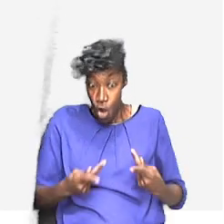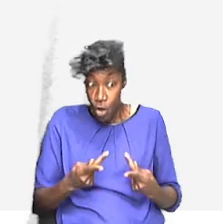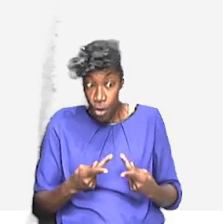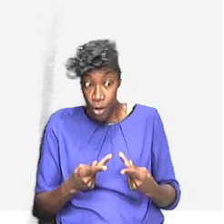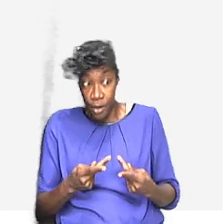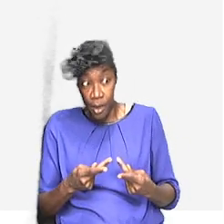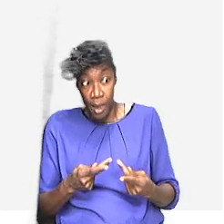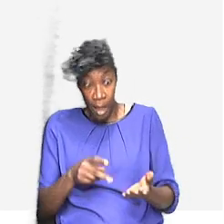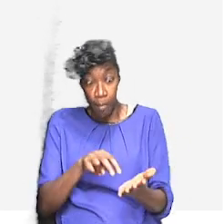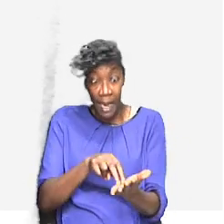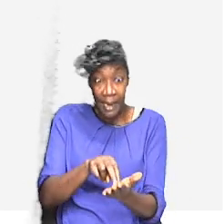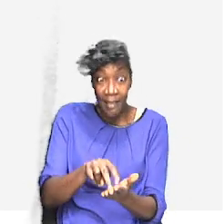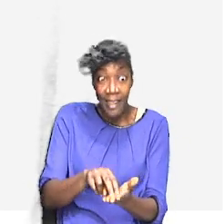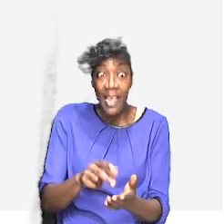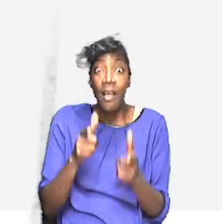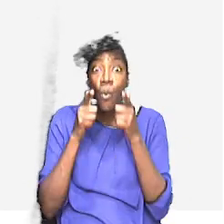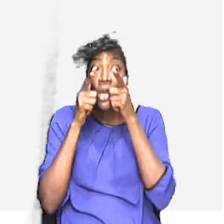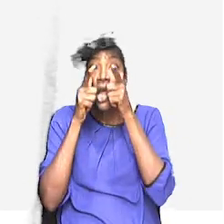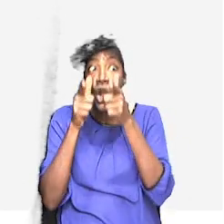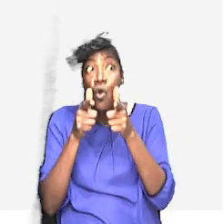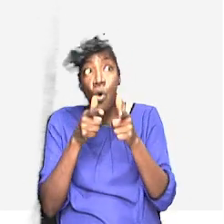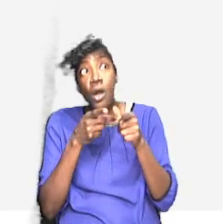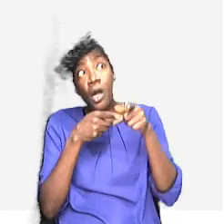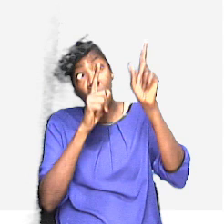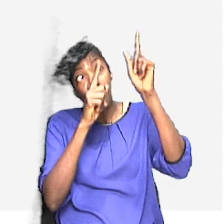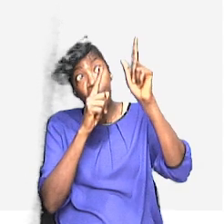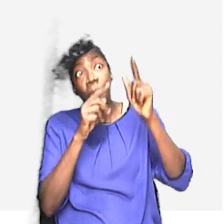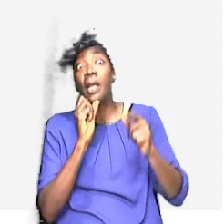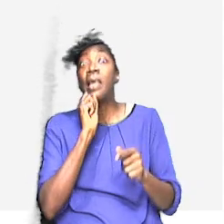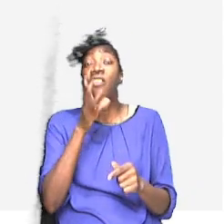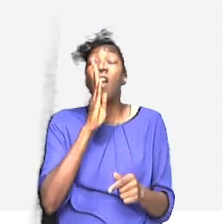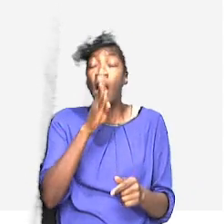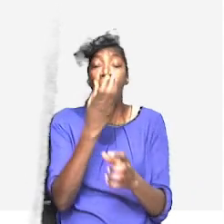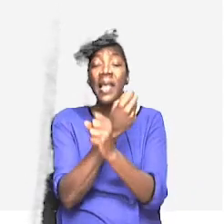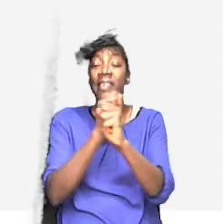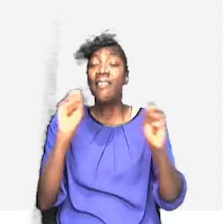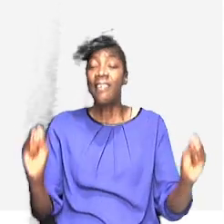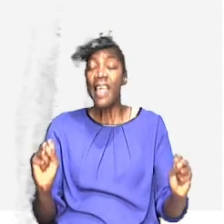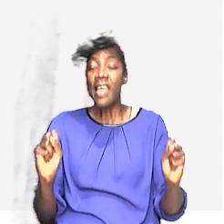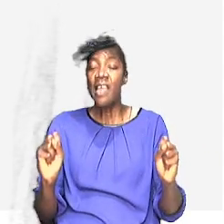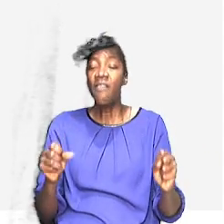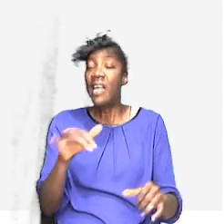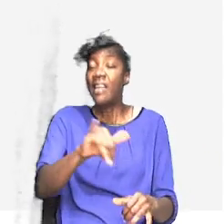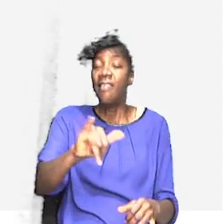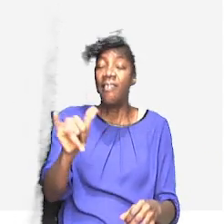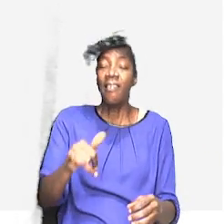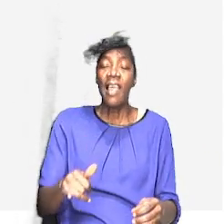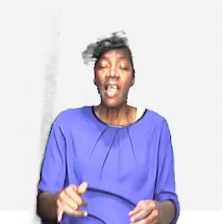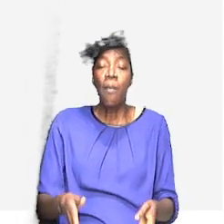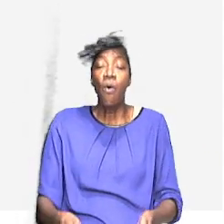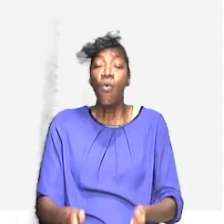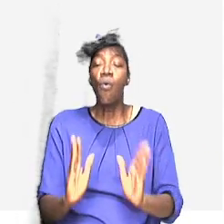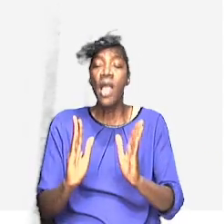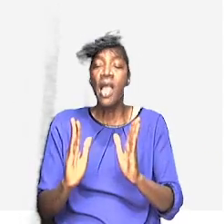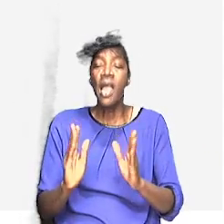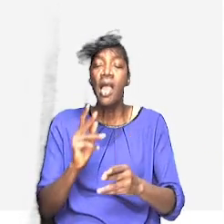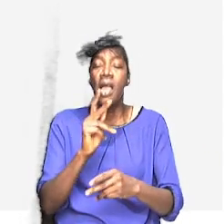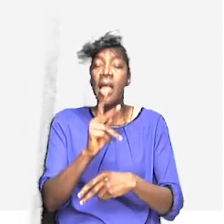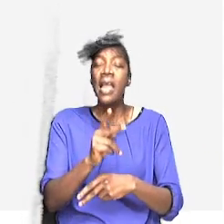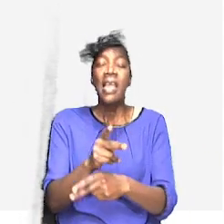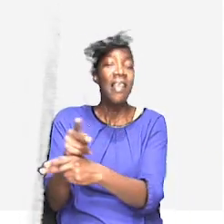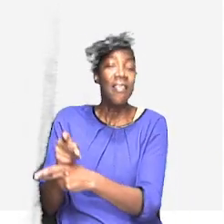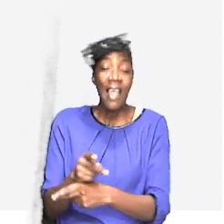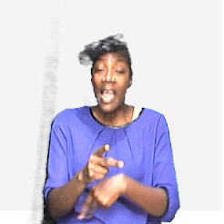bronze instrument, amen, they shall be saved. So in a similar way, what that was a type